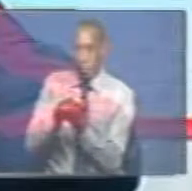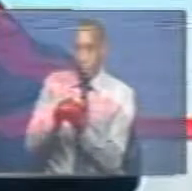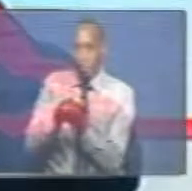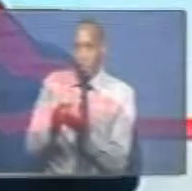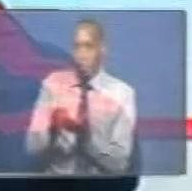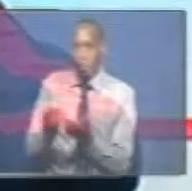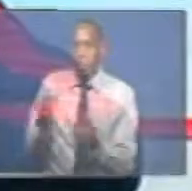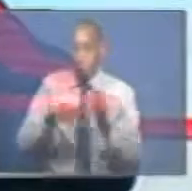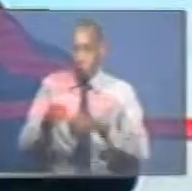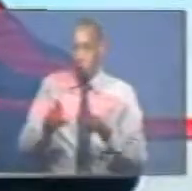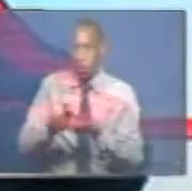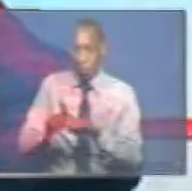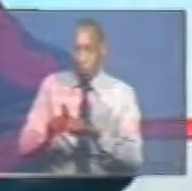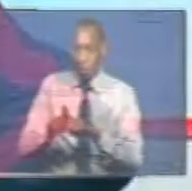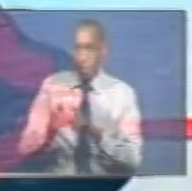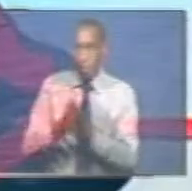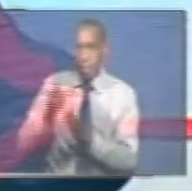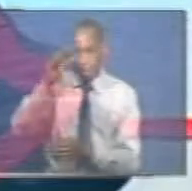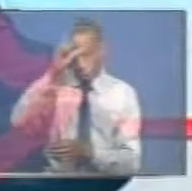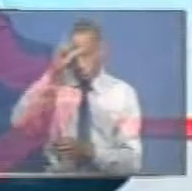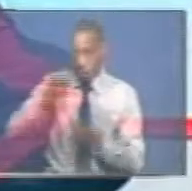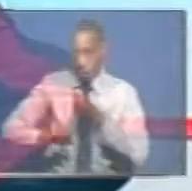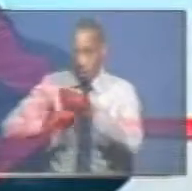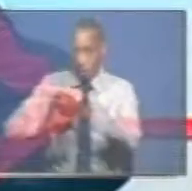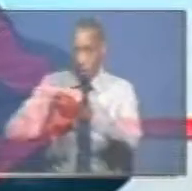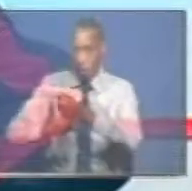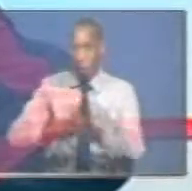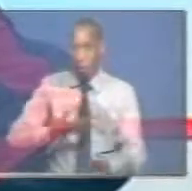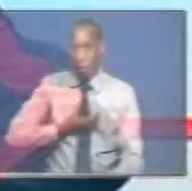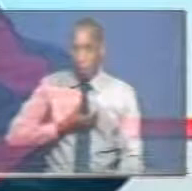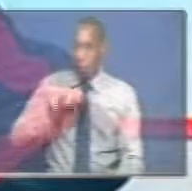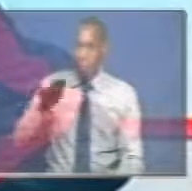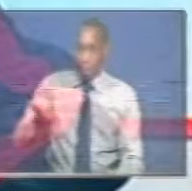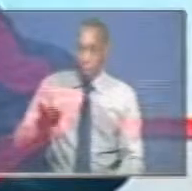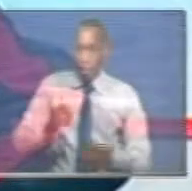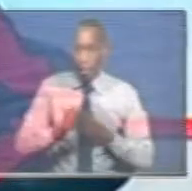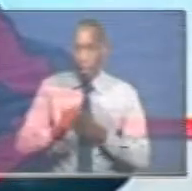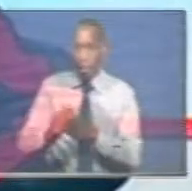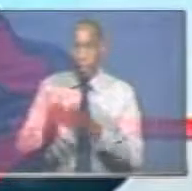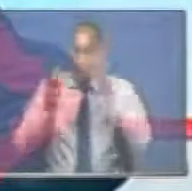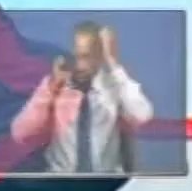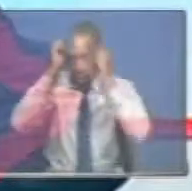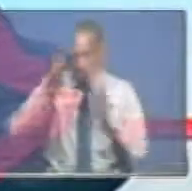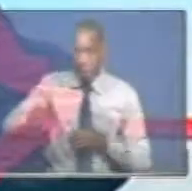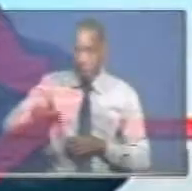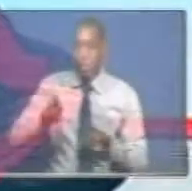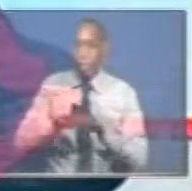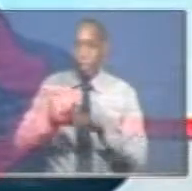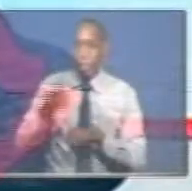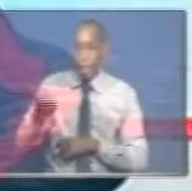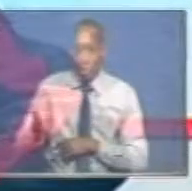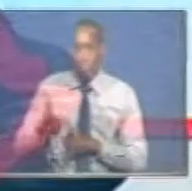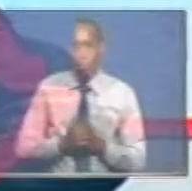contribution, and also the government supported us because the mayor came and the leader of the army in that region also visited. And okay. they